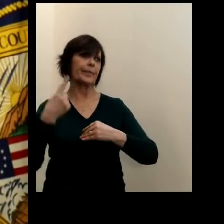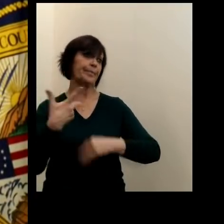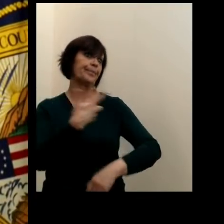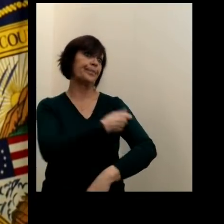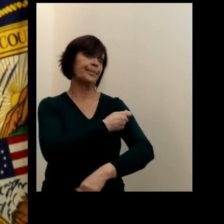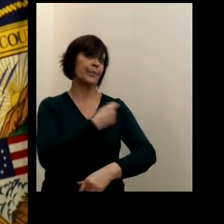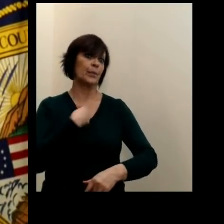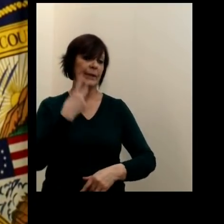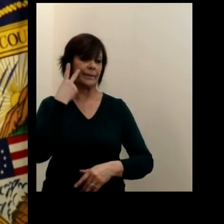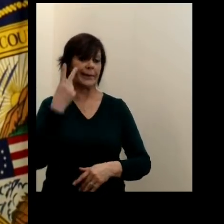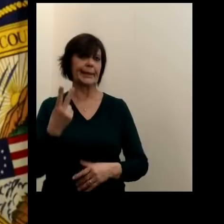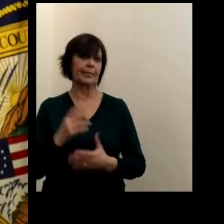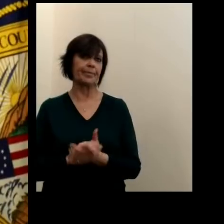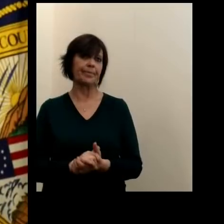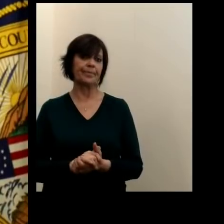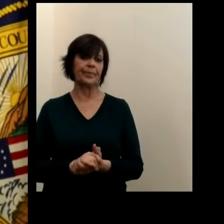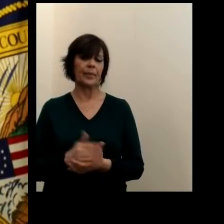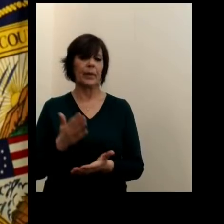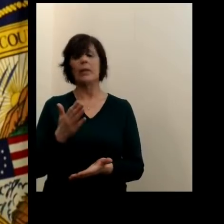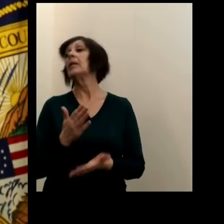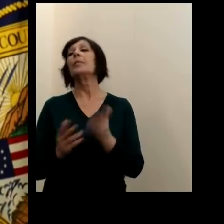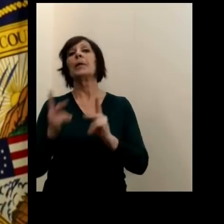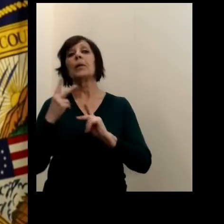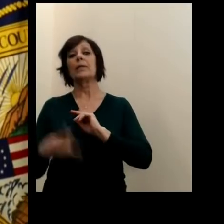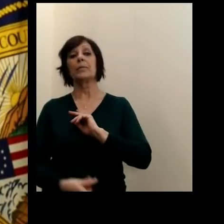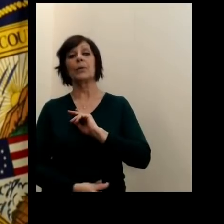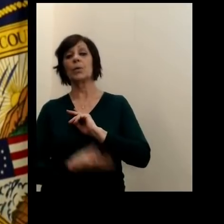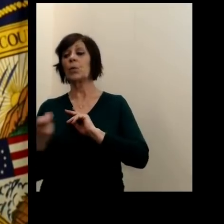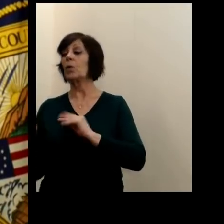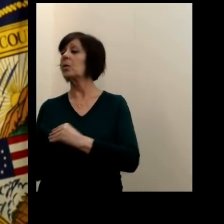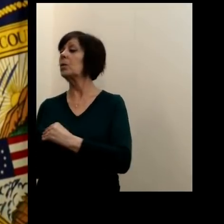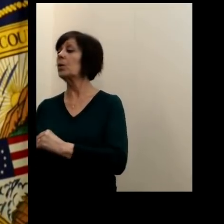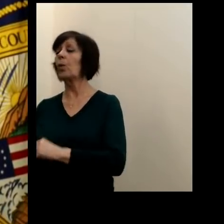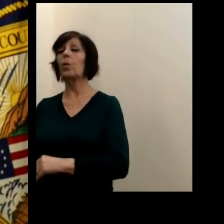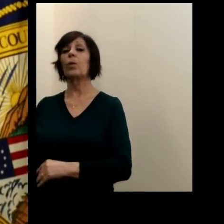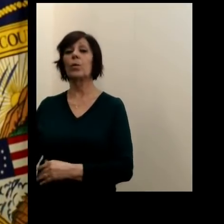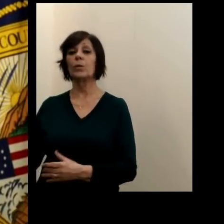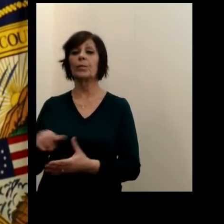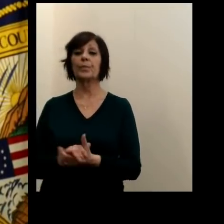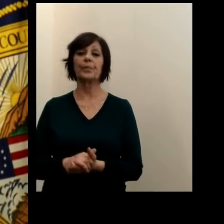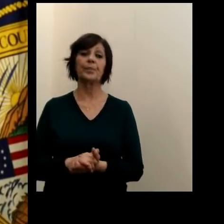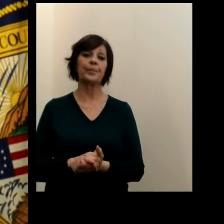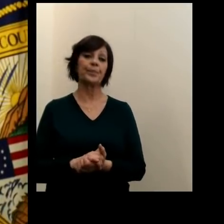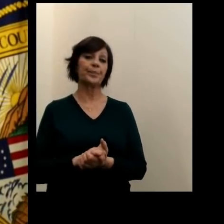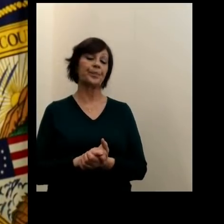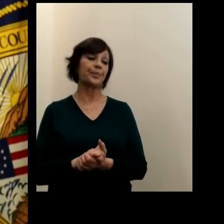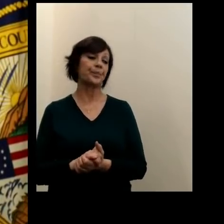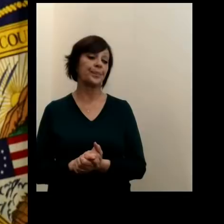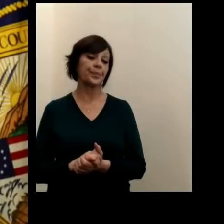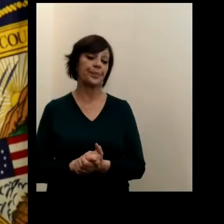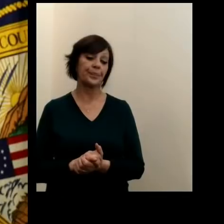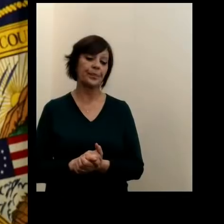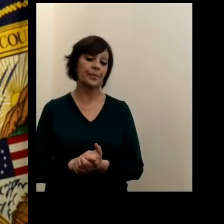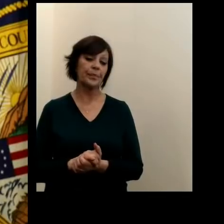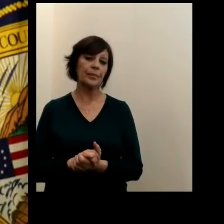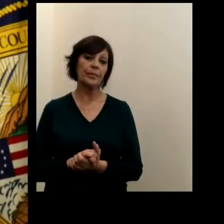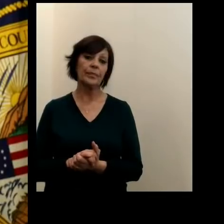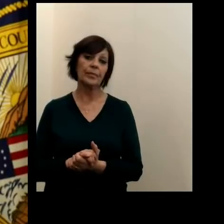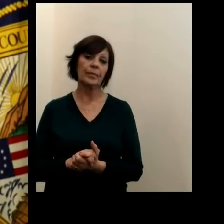seen downstate, in which doses were taken away as they should have been used, and they were being basically sold and used by